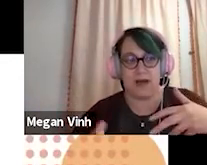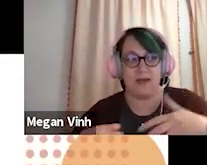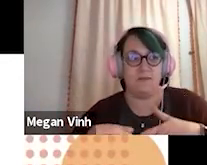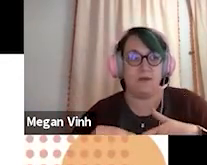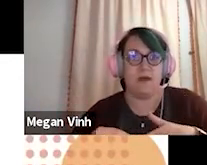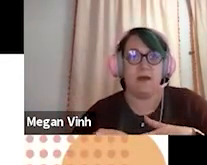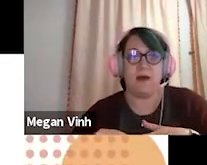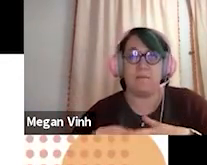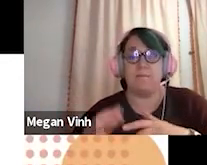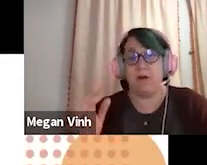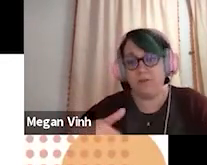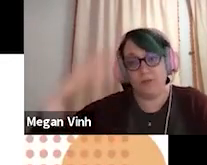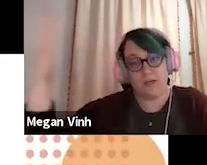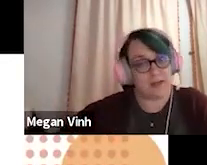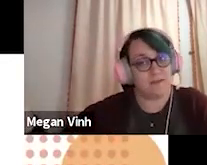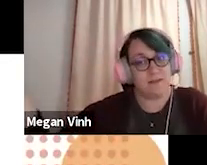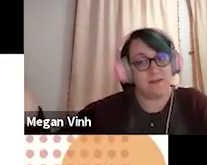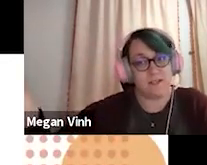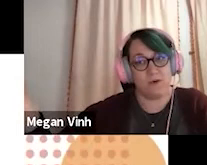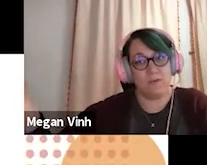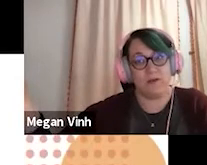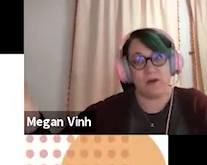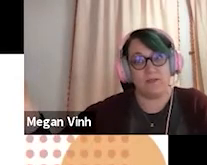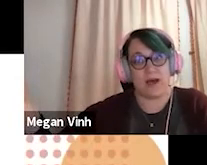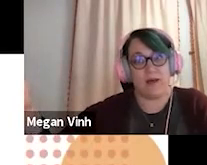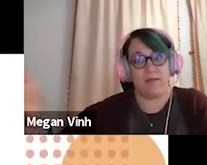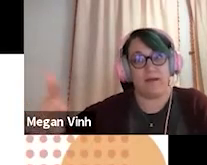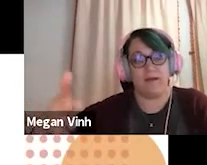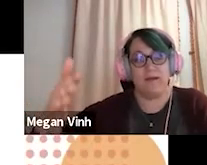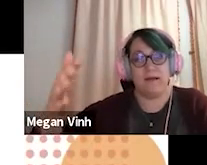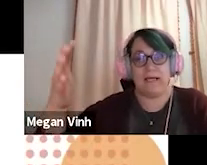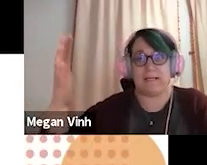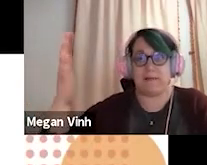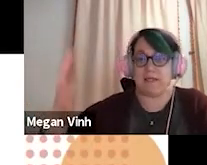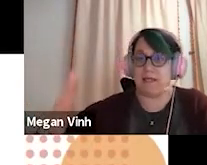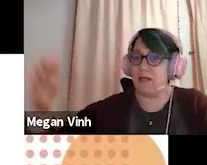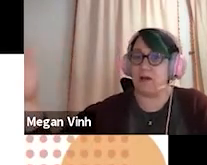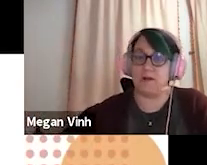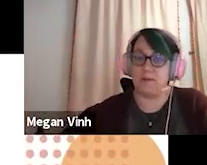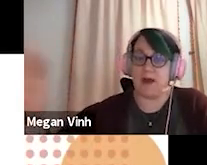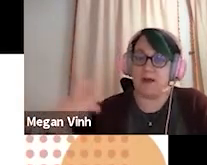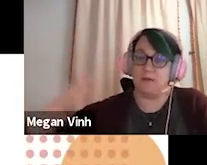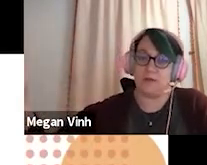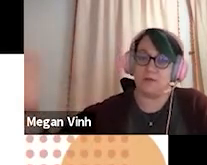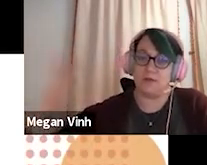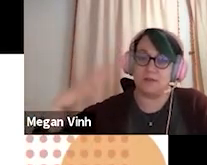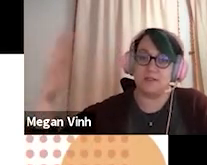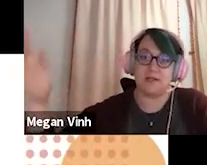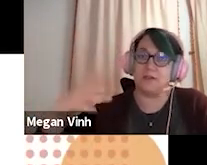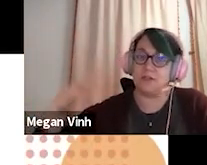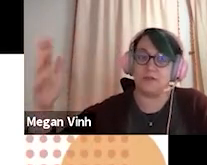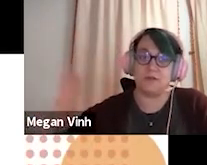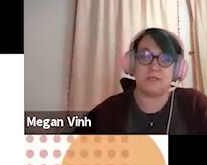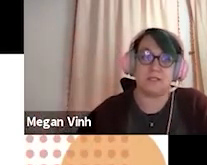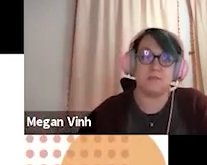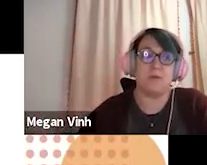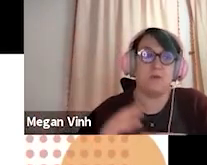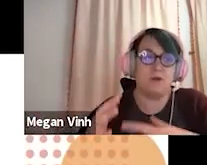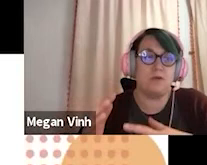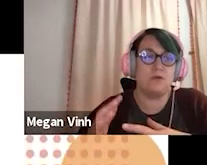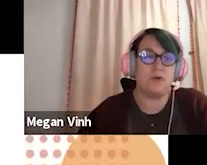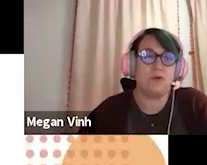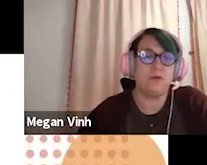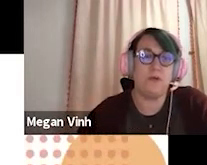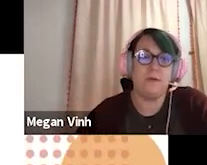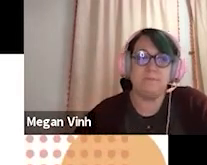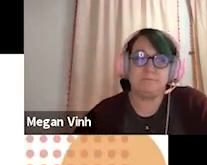to five, but also connecting it to what we know is happening in kindergarten and beyond. We know there are standards for those things, but what